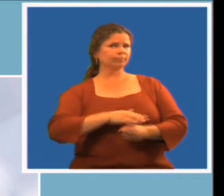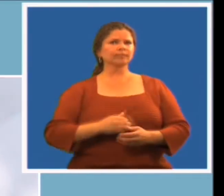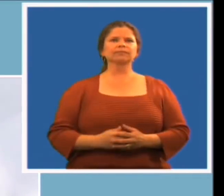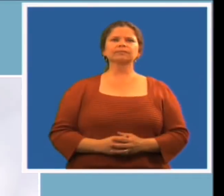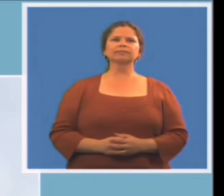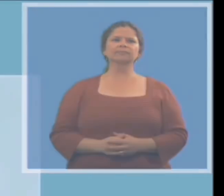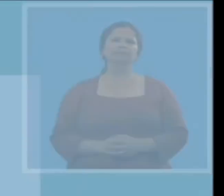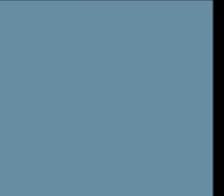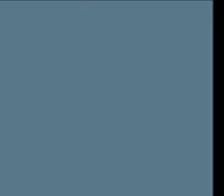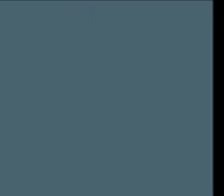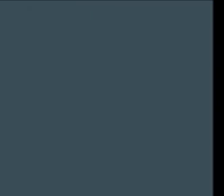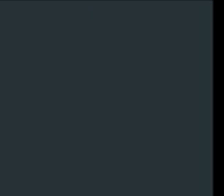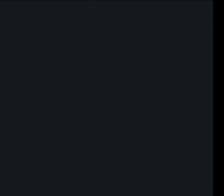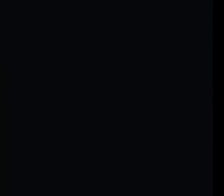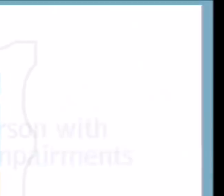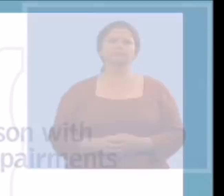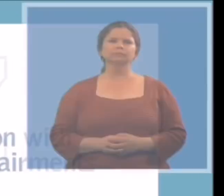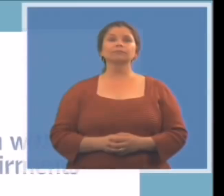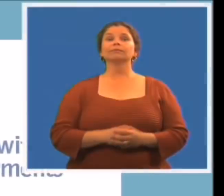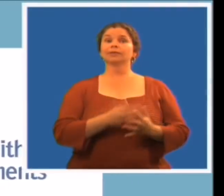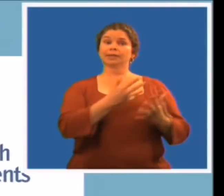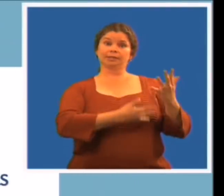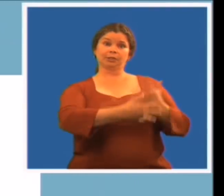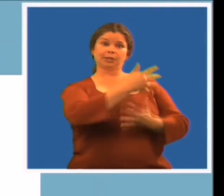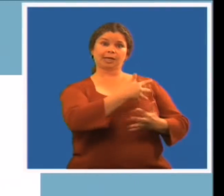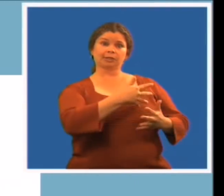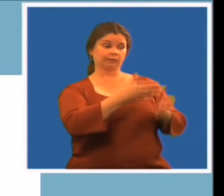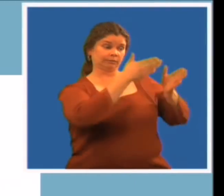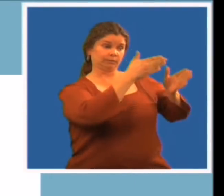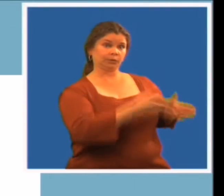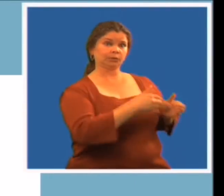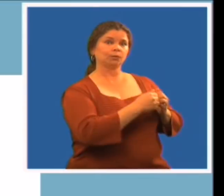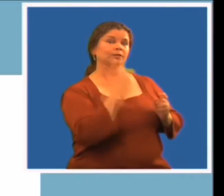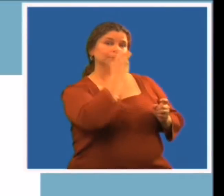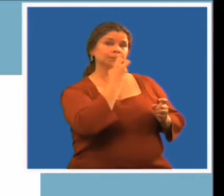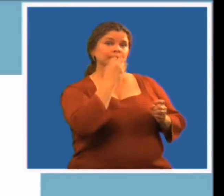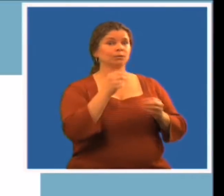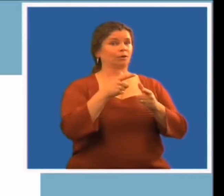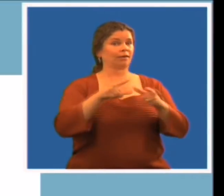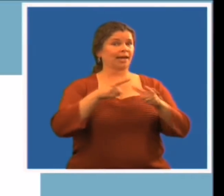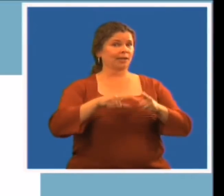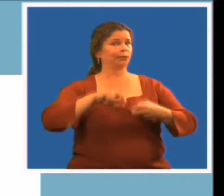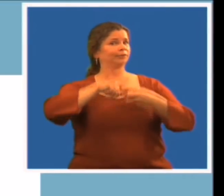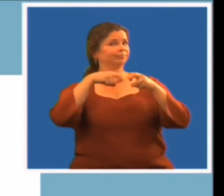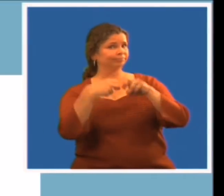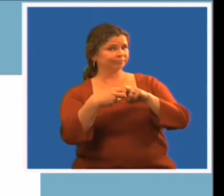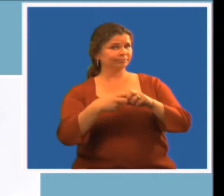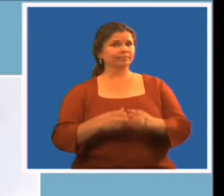area?